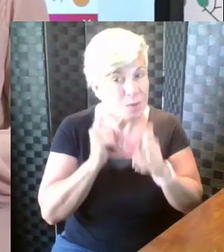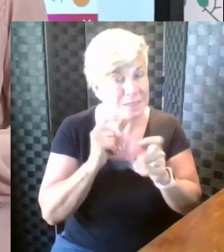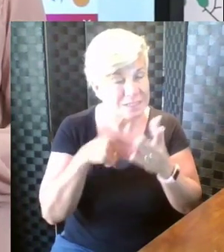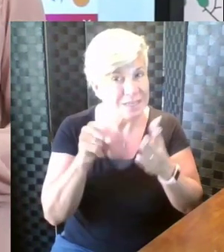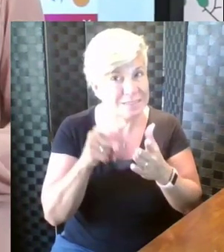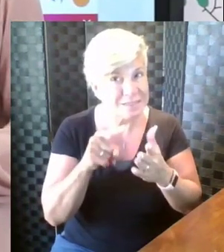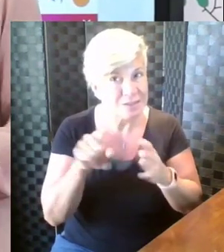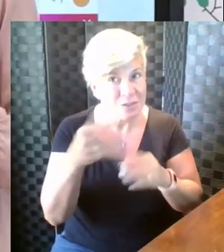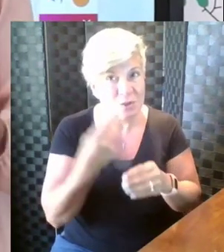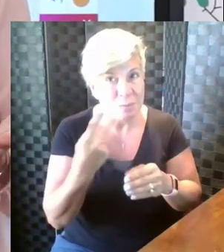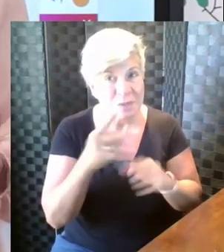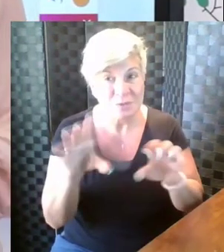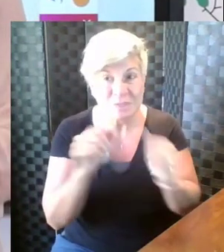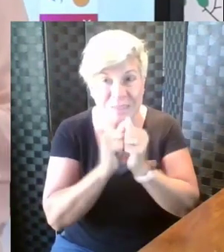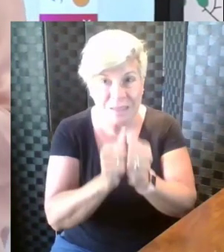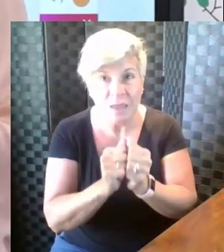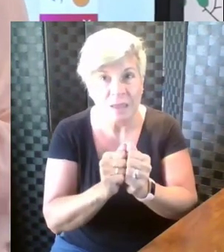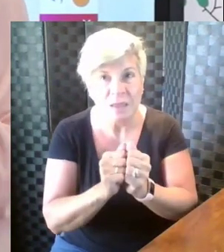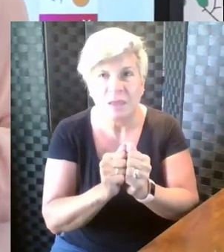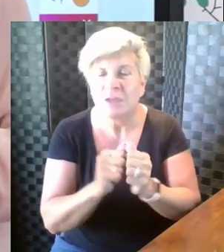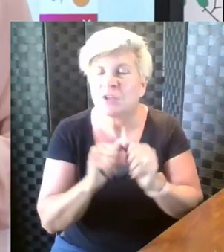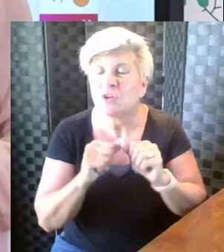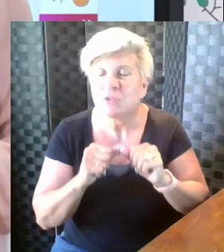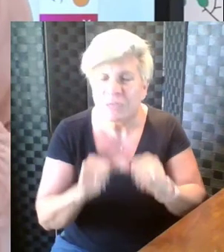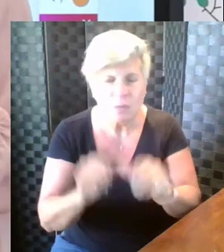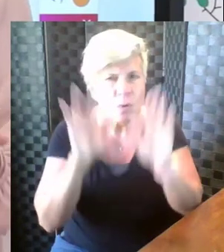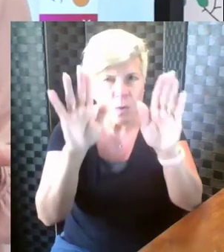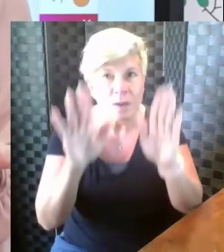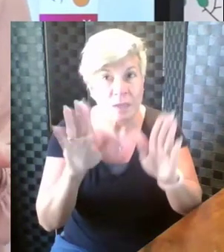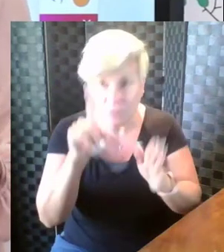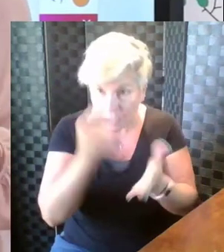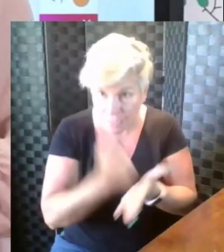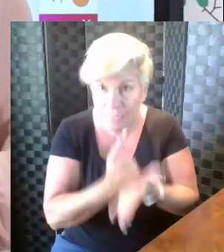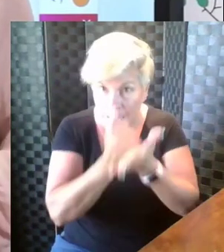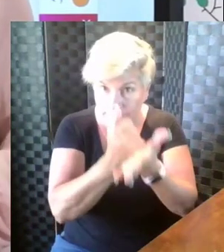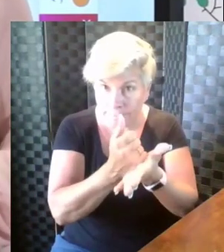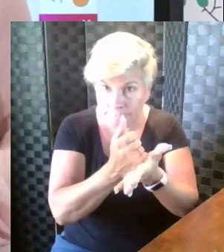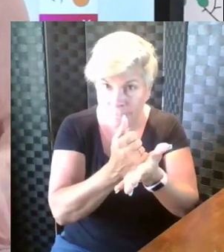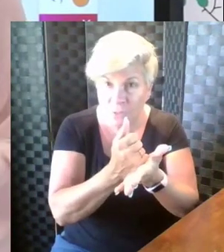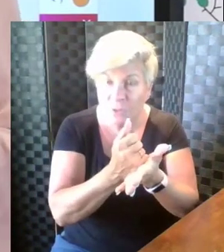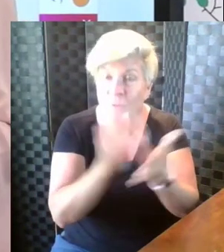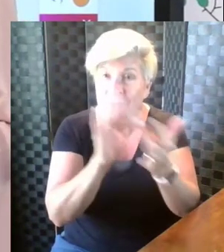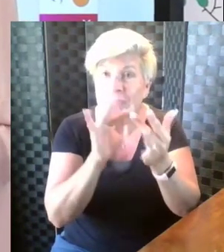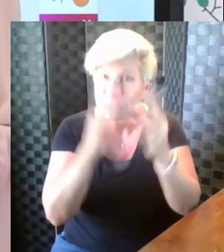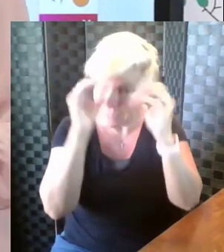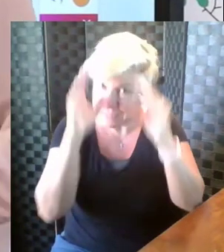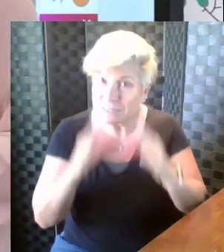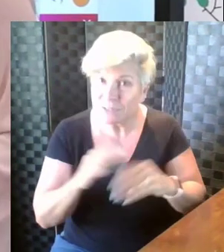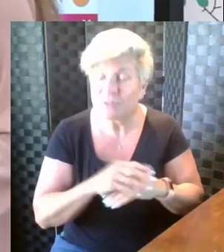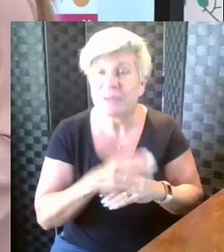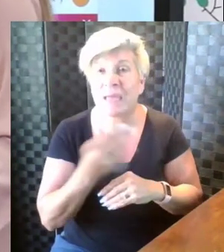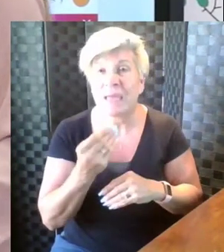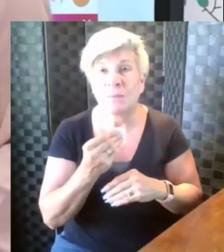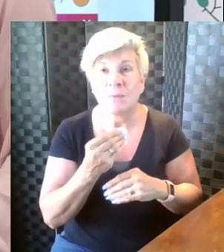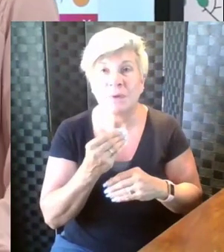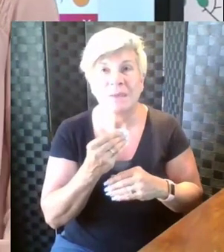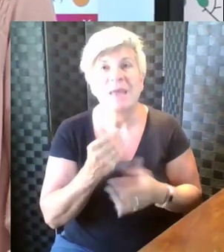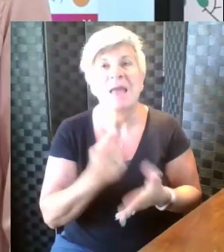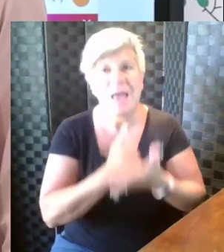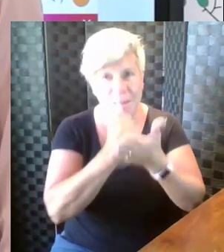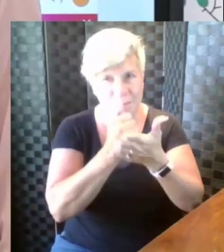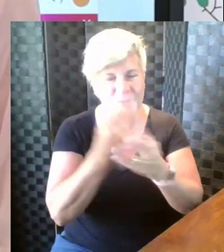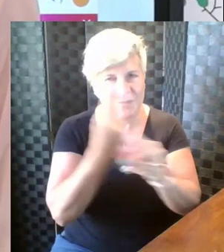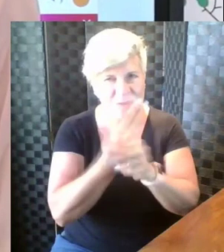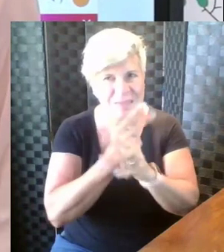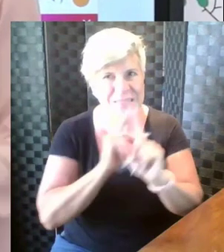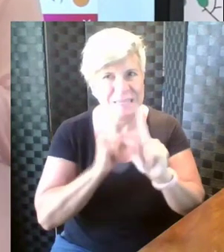for you and I to do together. So if you're doing great, no sweat. If you need help, you know how to reach out, and we can get a hold of someone who can help